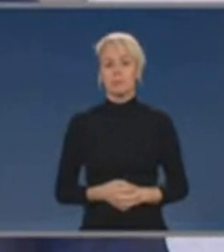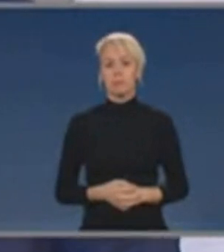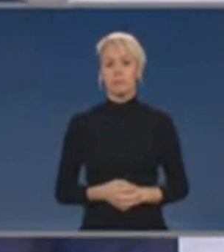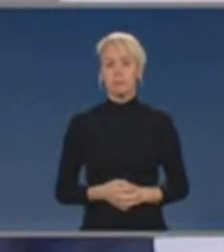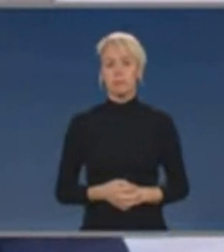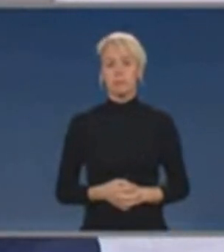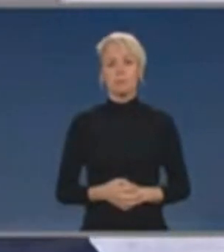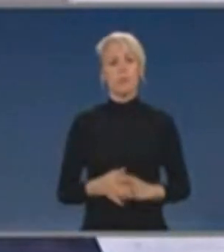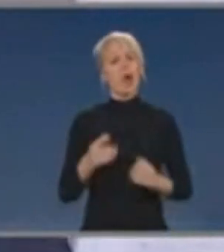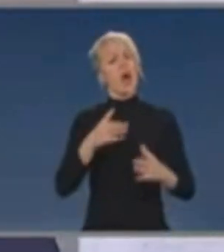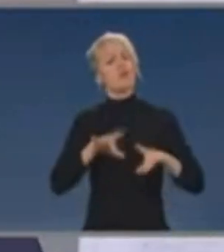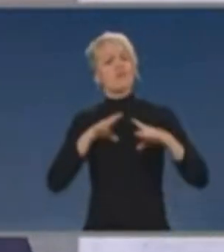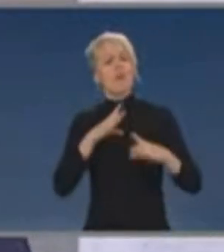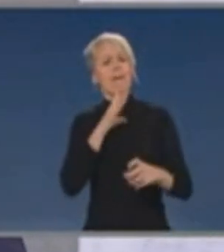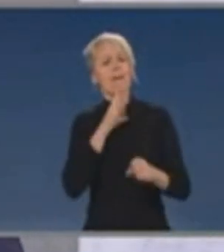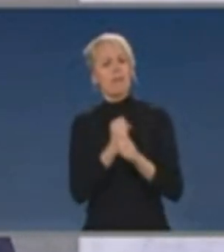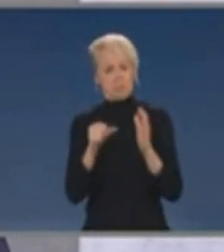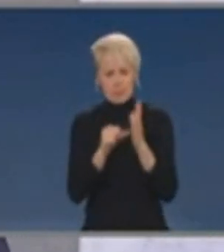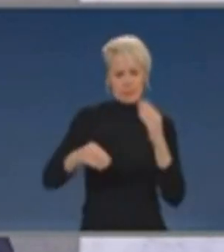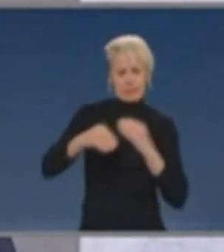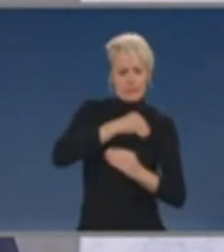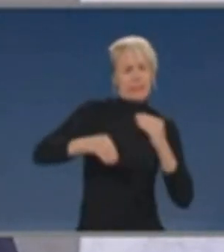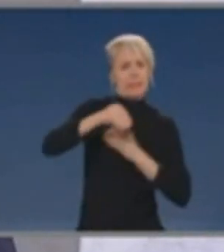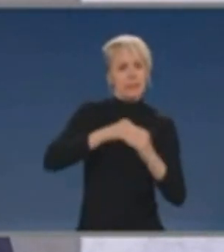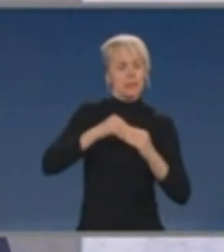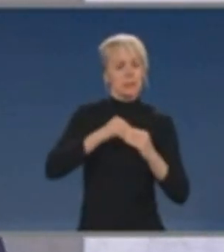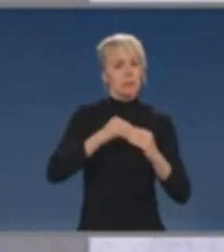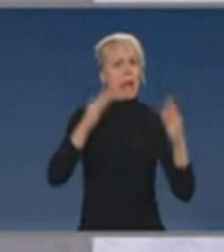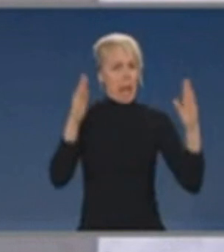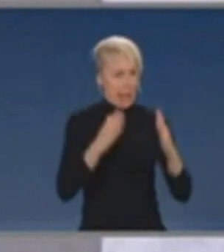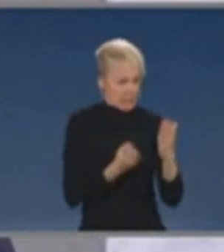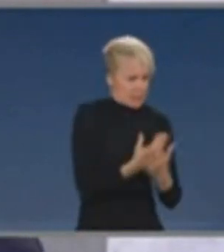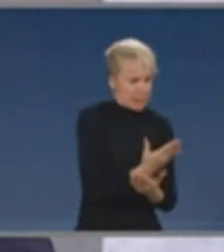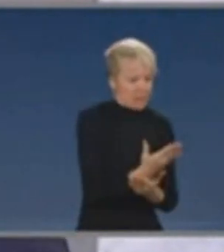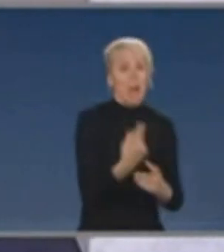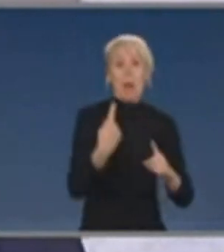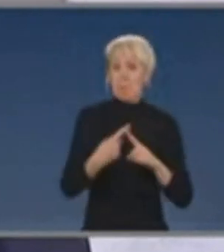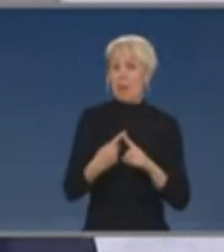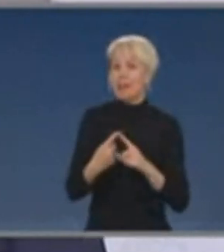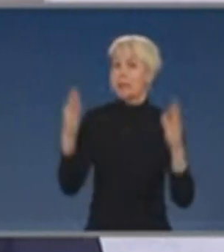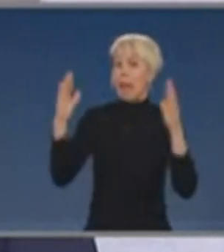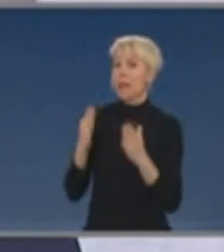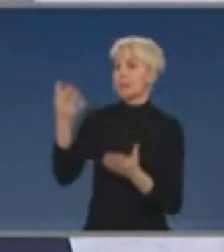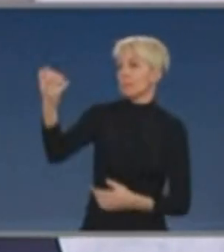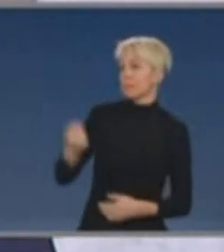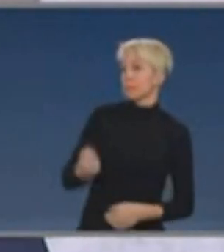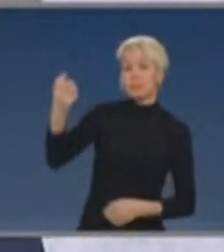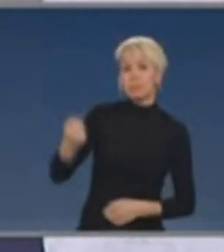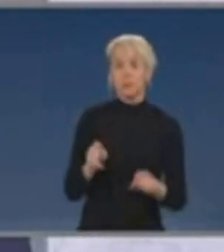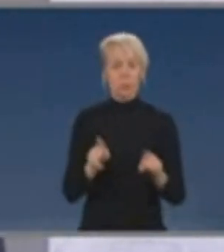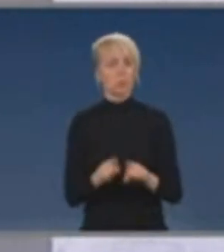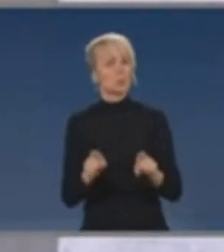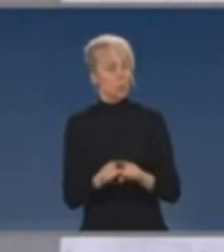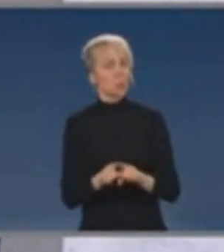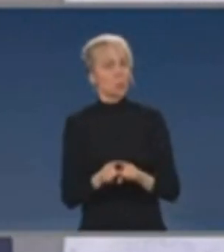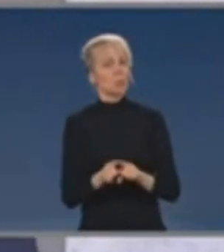expenditure side of the budget, but it's got a massive hit on the revenue side. And that is very, very significant.